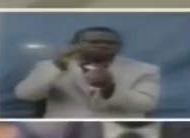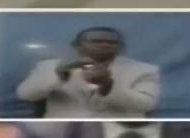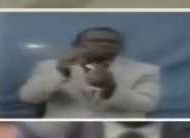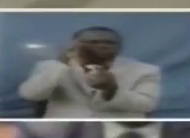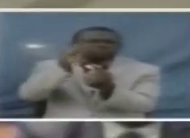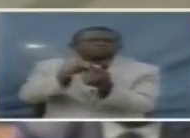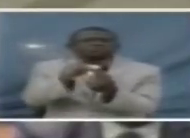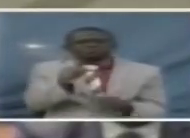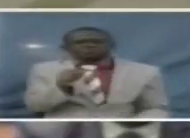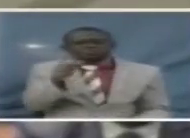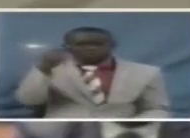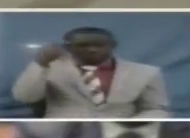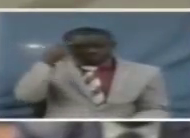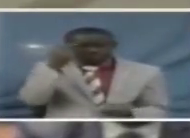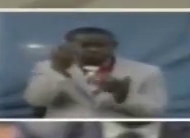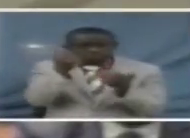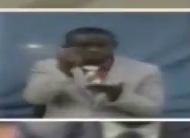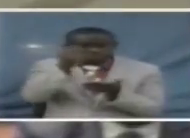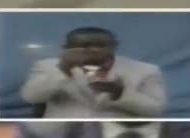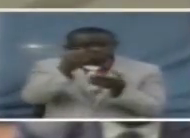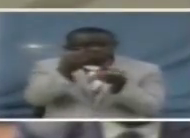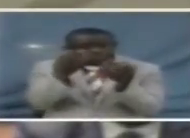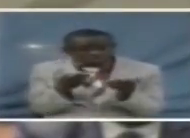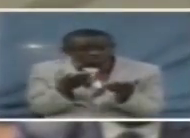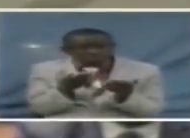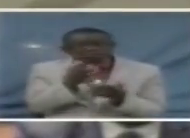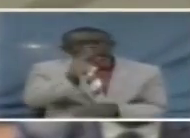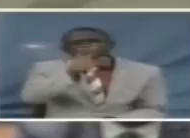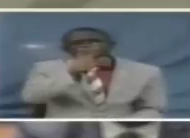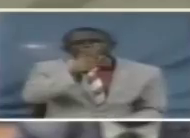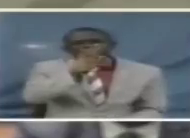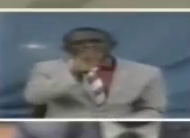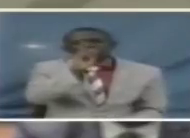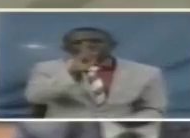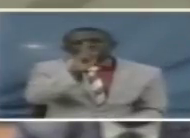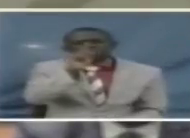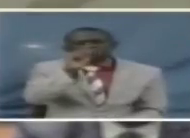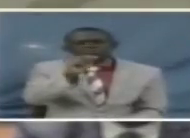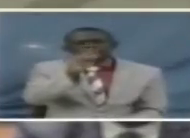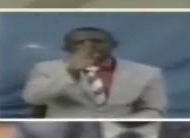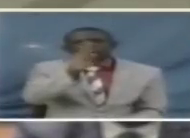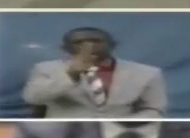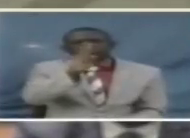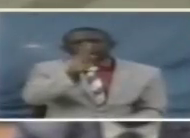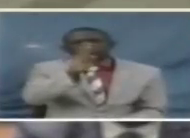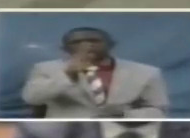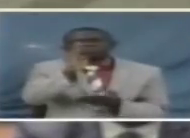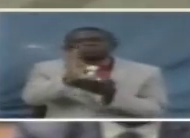Speaker, the government proposes to spend a total of